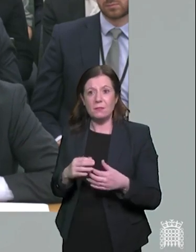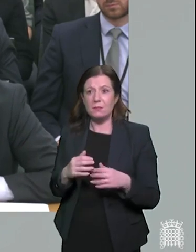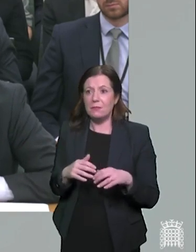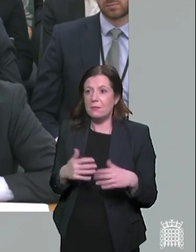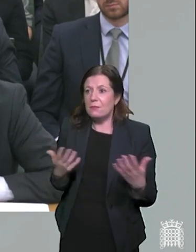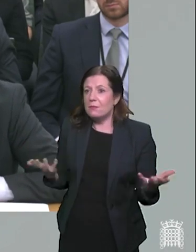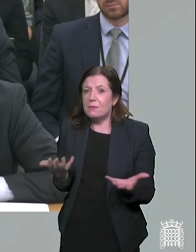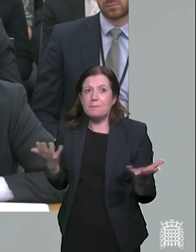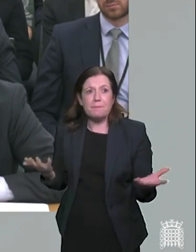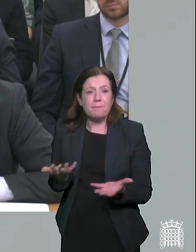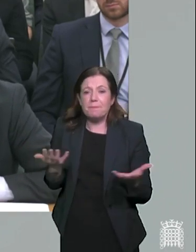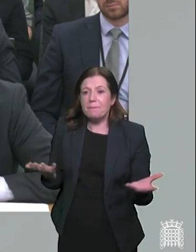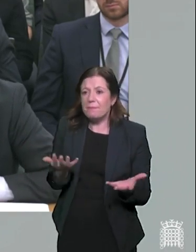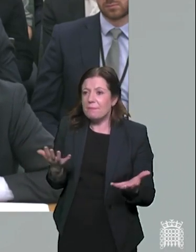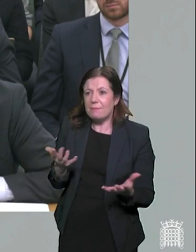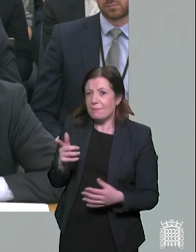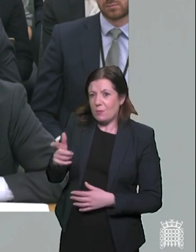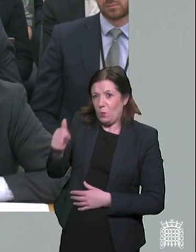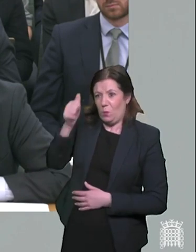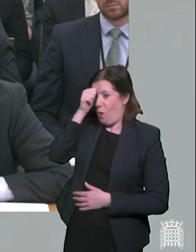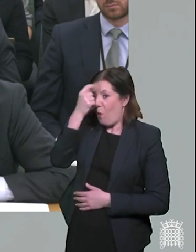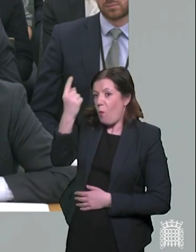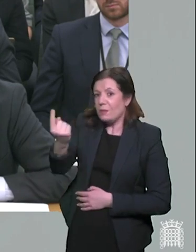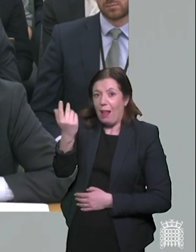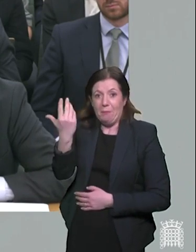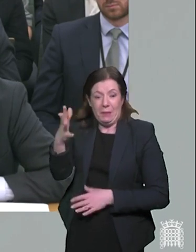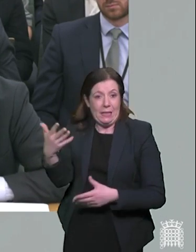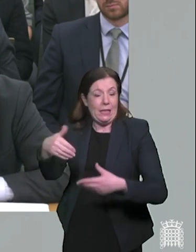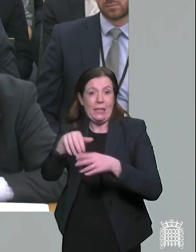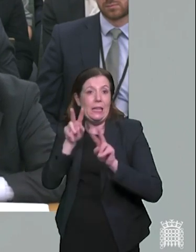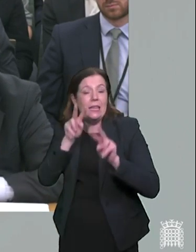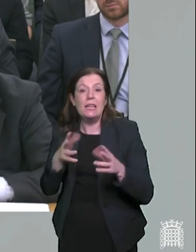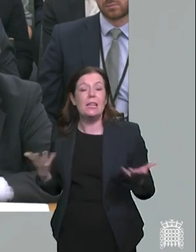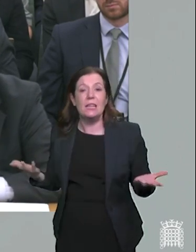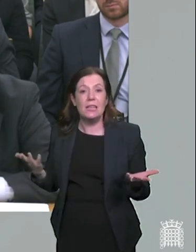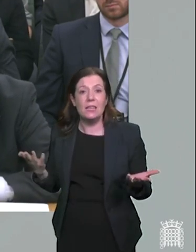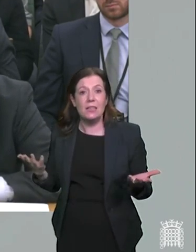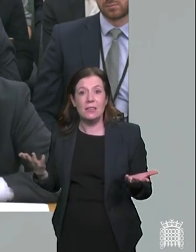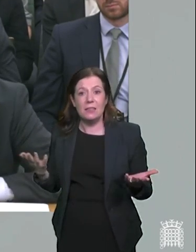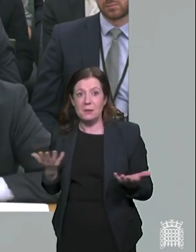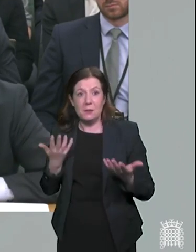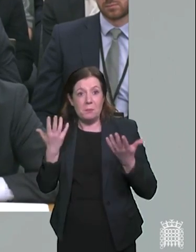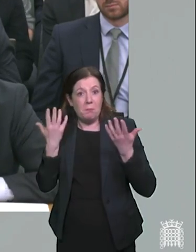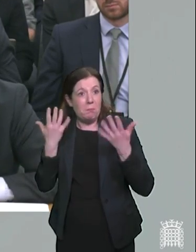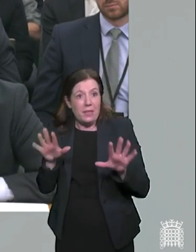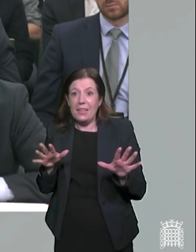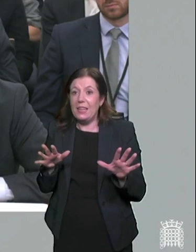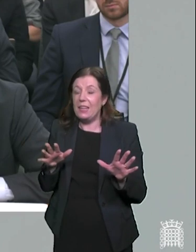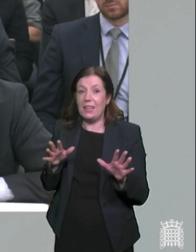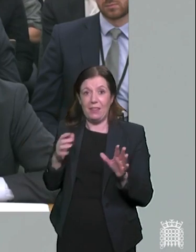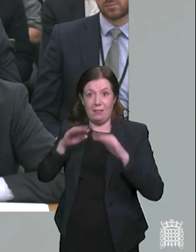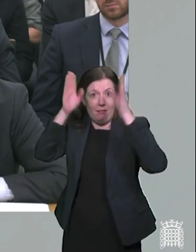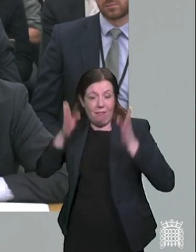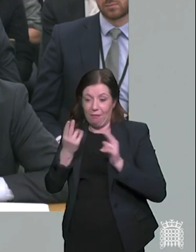had as you know, because you've been to look at it. We had lots of higgledy-piggledy corridors